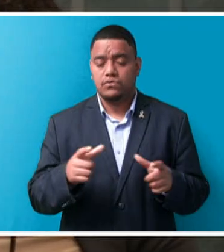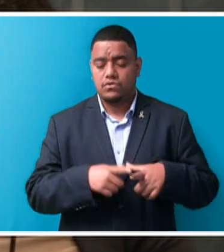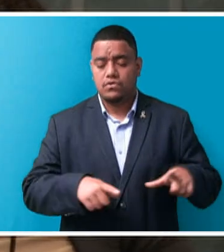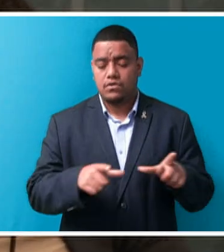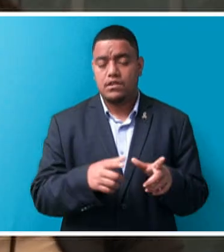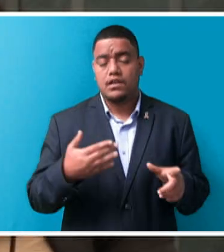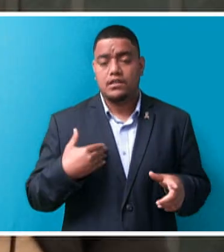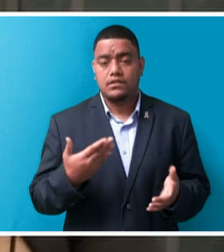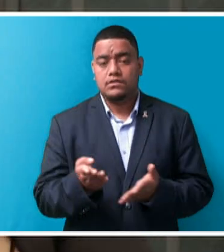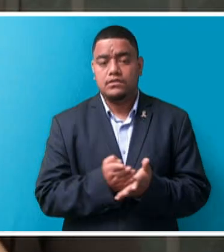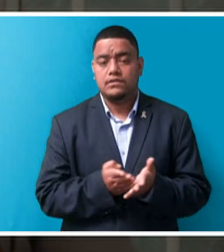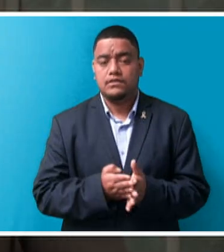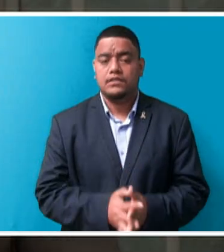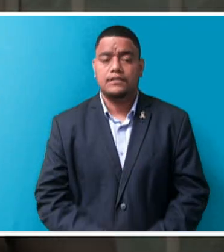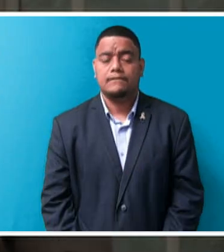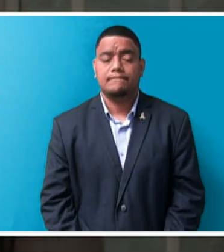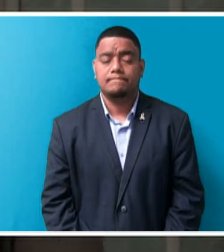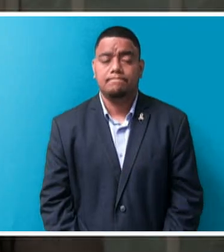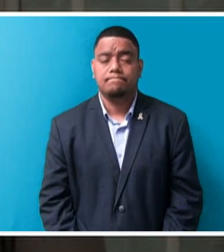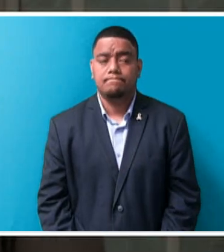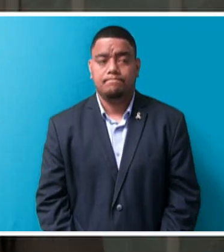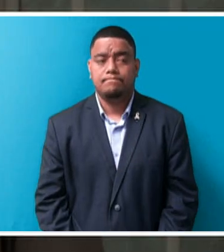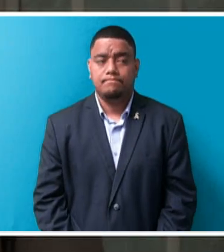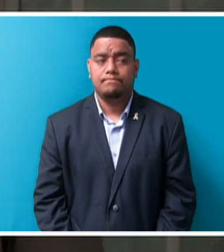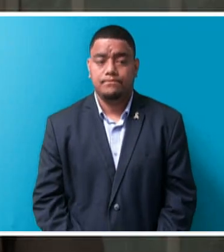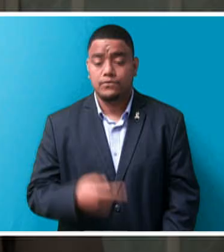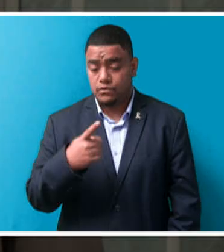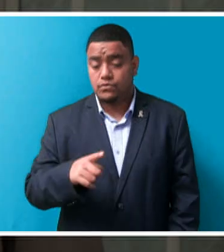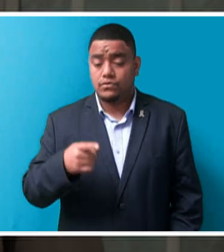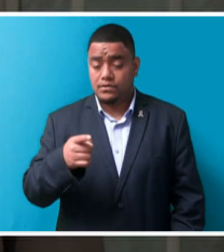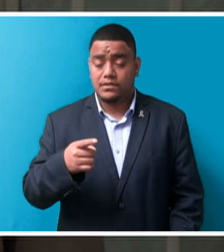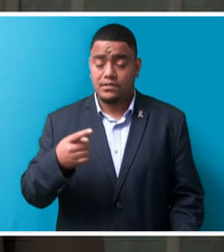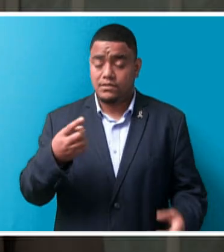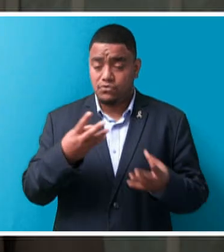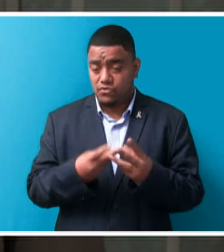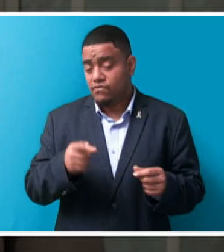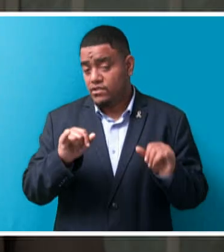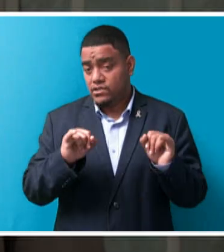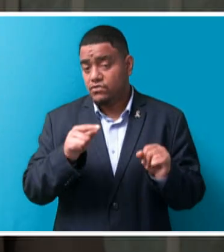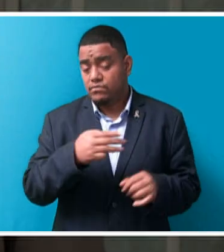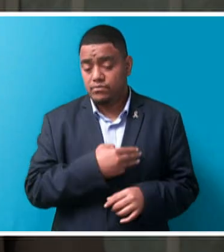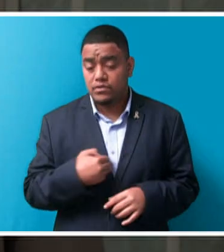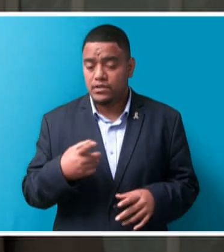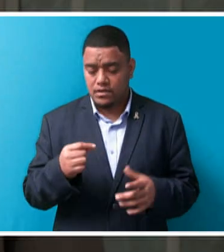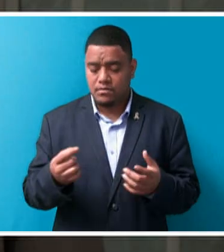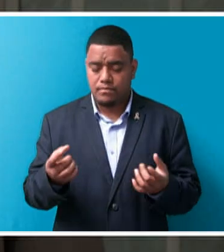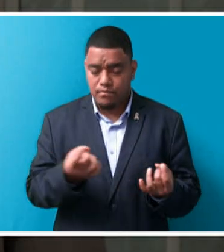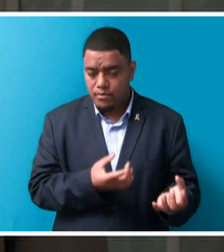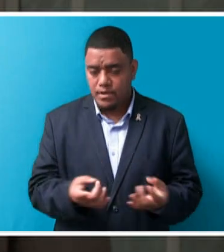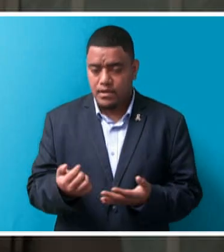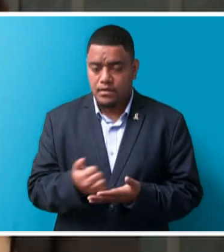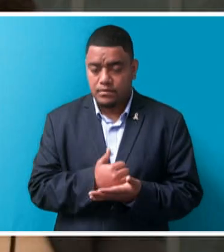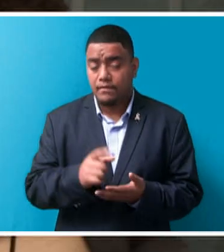services. And to prevent recurrence, the ministry is implementing several measures.